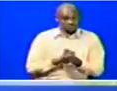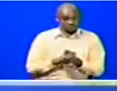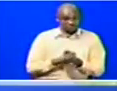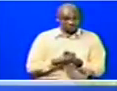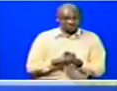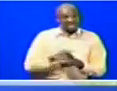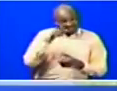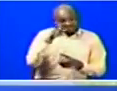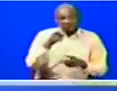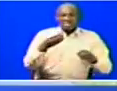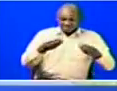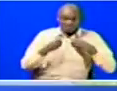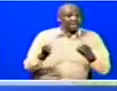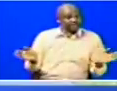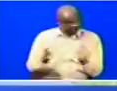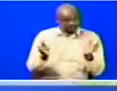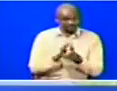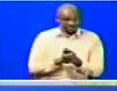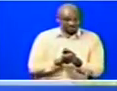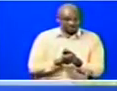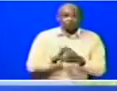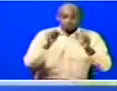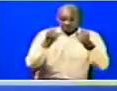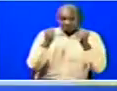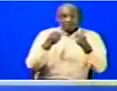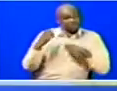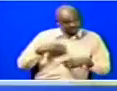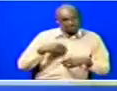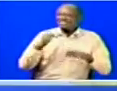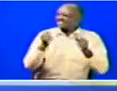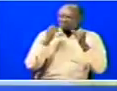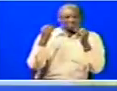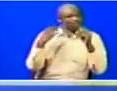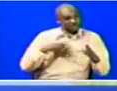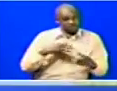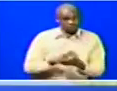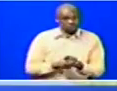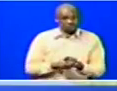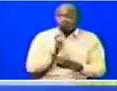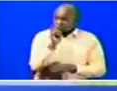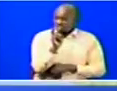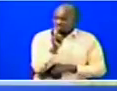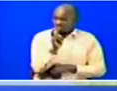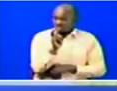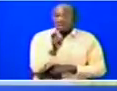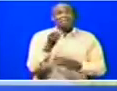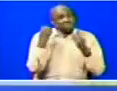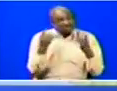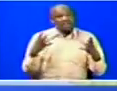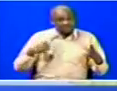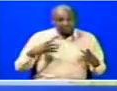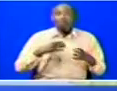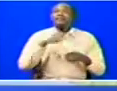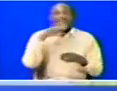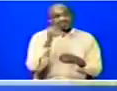hiyo kitu nilipatia mutisha sana ku masuala rescue. Tulisaidia watu wengi sana hapo. Naona. Na baadhi ya wengi ambao tulitoa kama ni